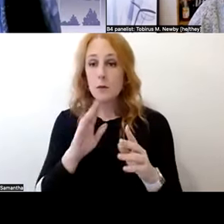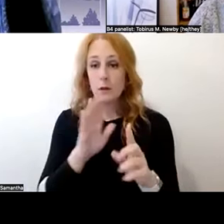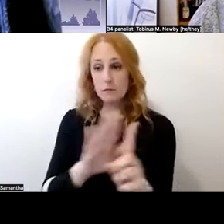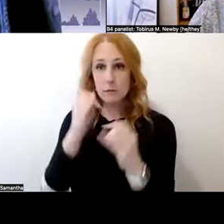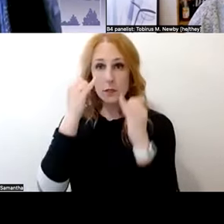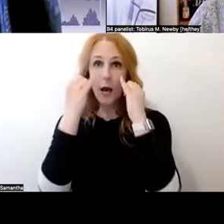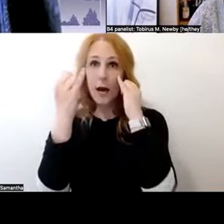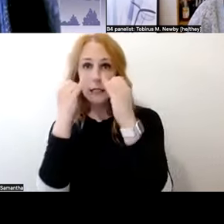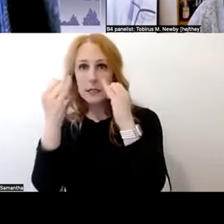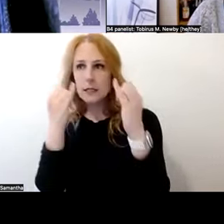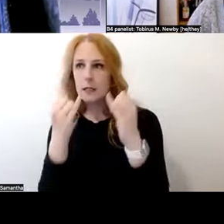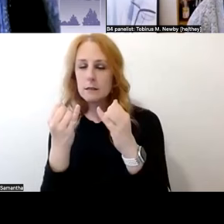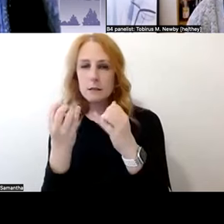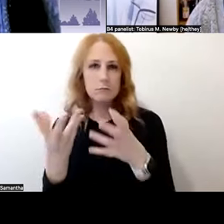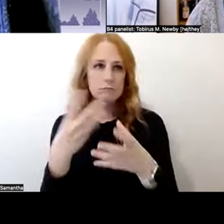conversations.